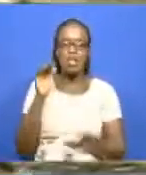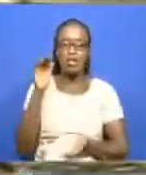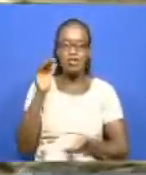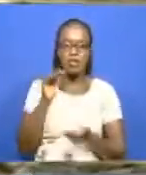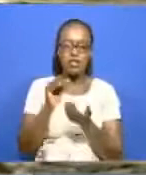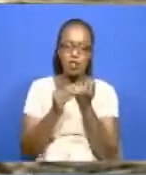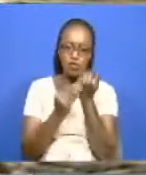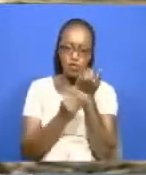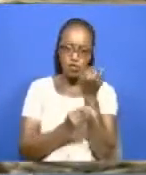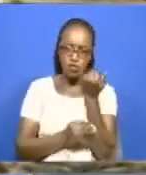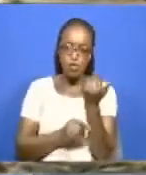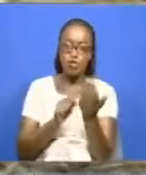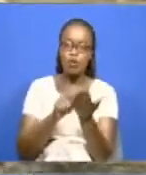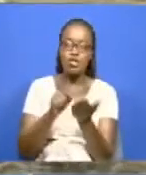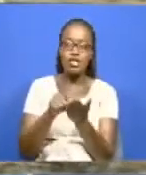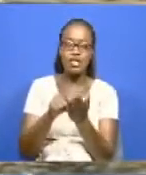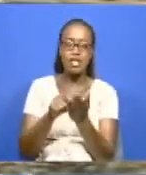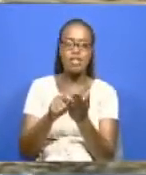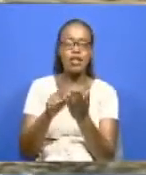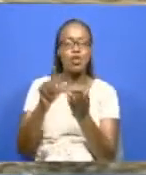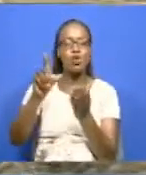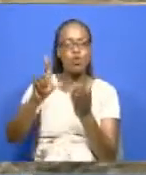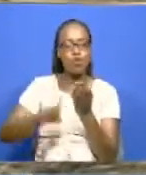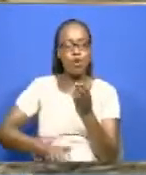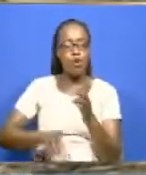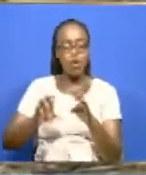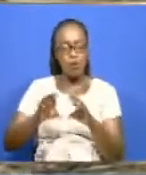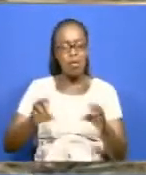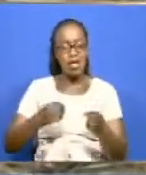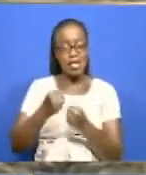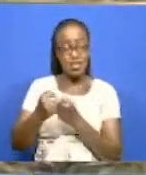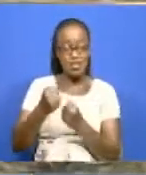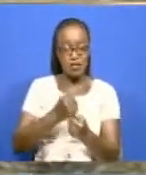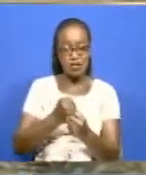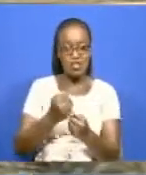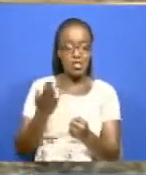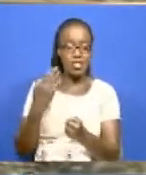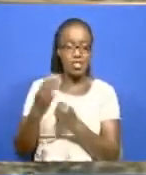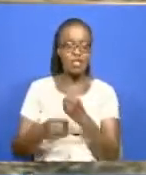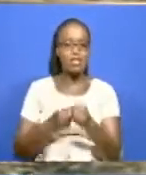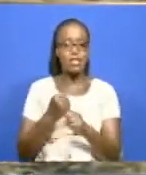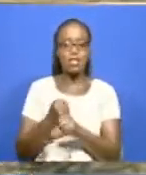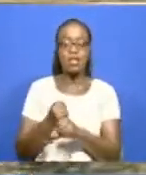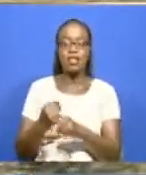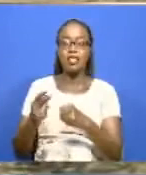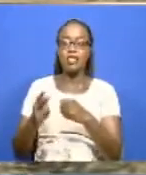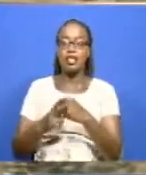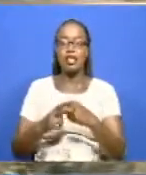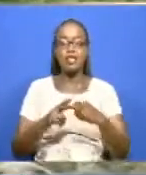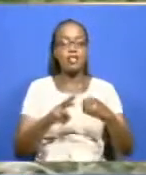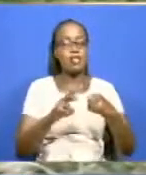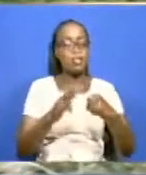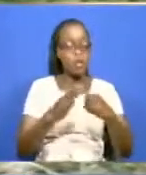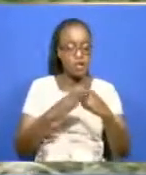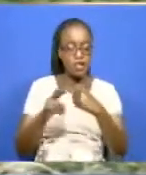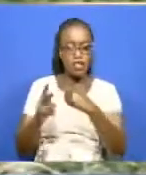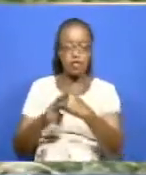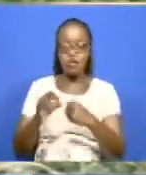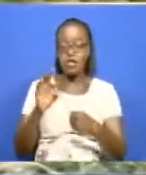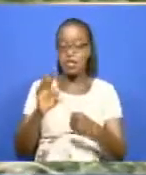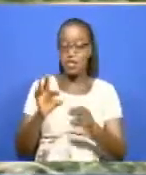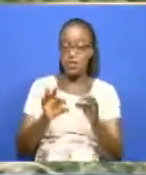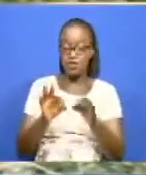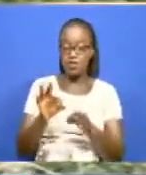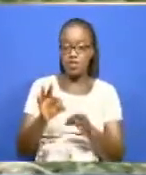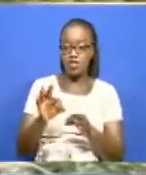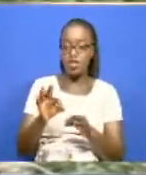poor seeds and low market yields. Last year, the country produced 973,000 tons of cassava, all of